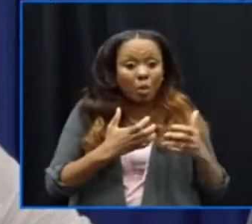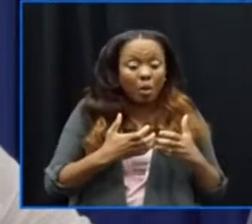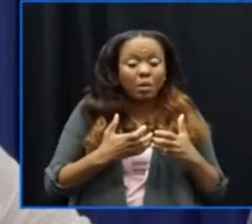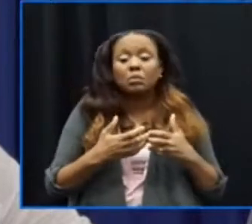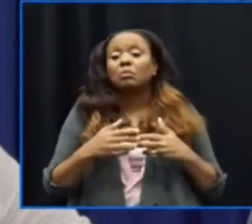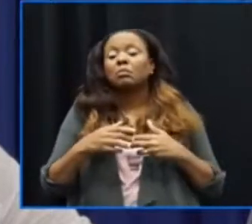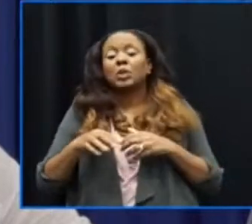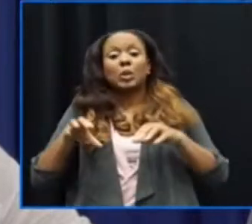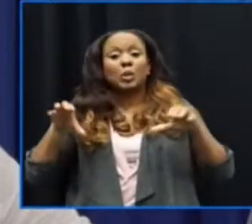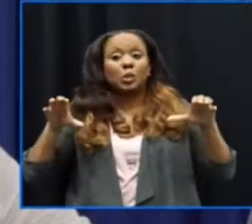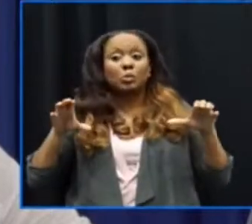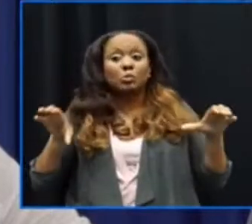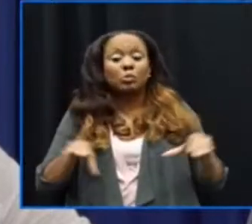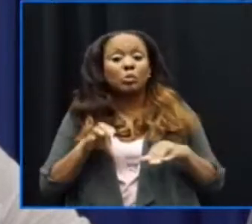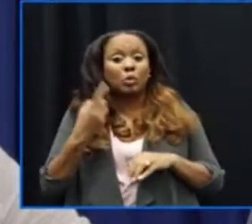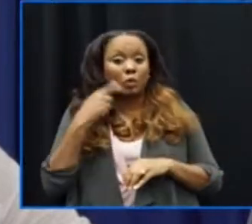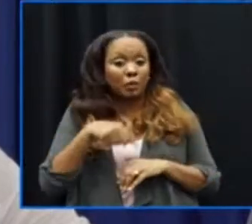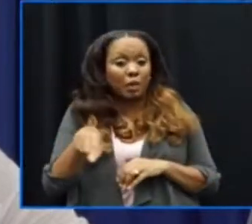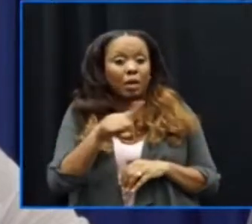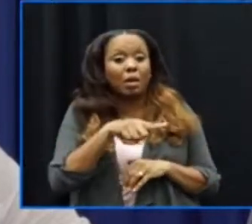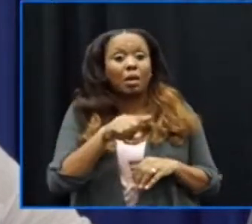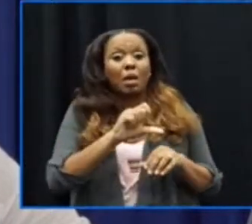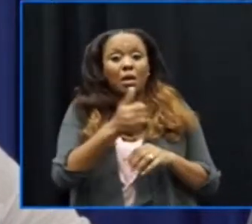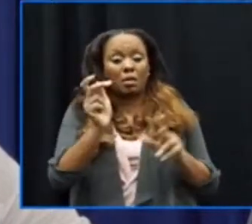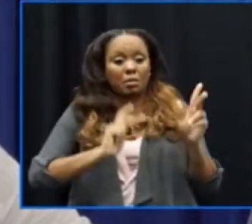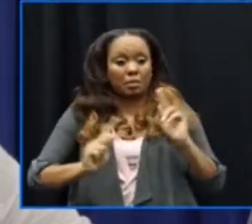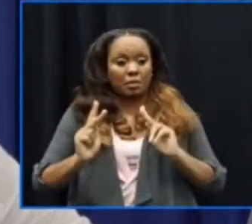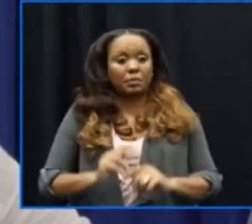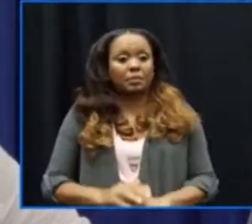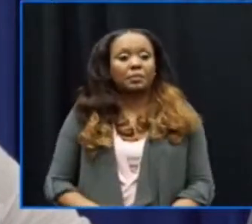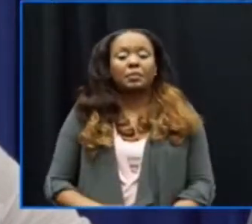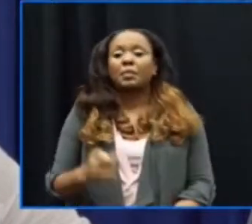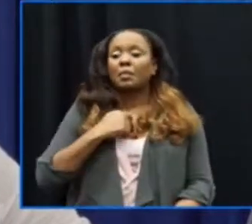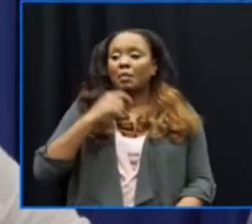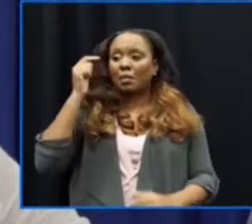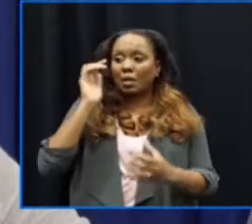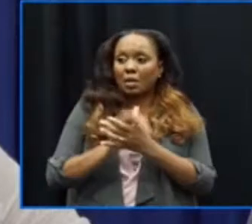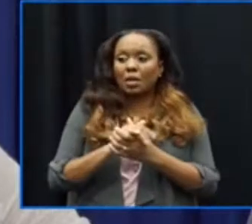I don't believe deviating far from those principles. I